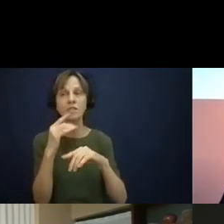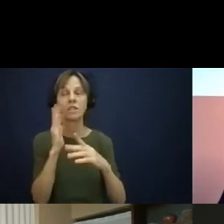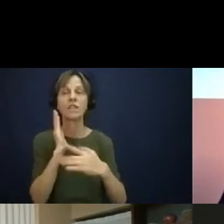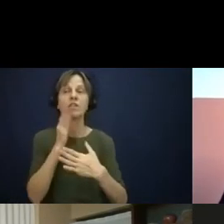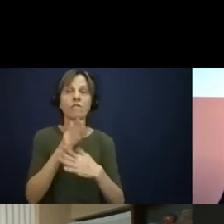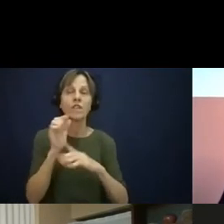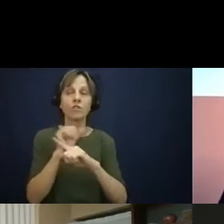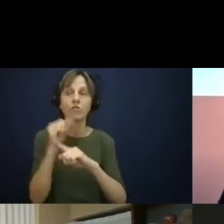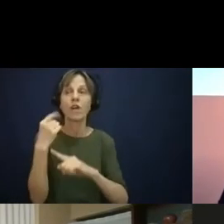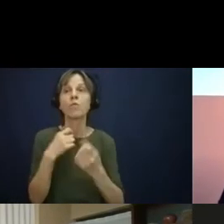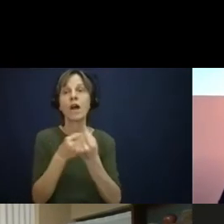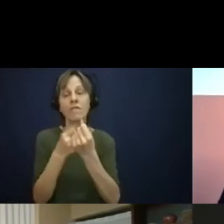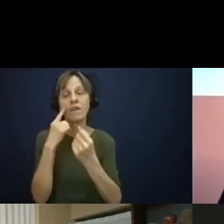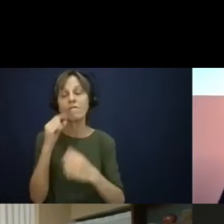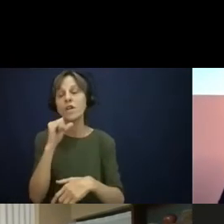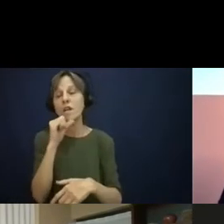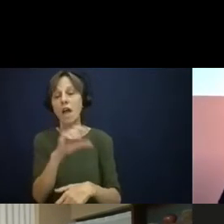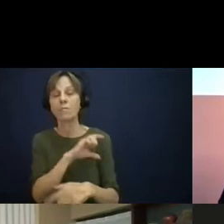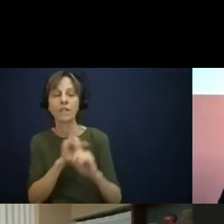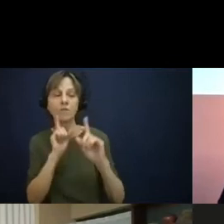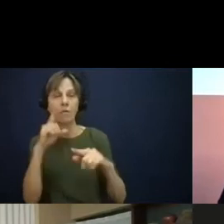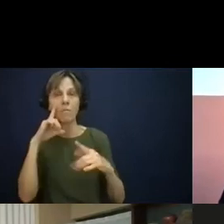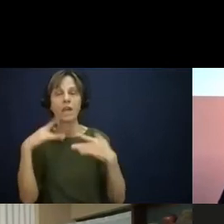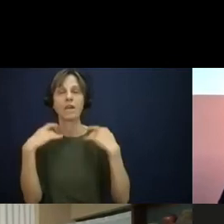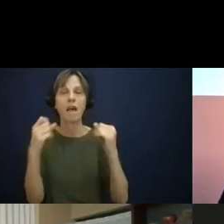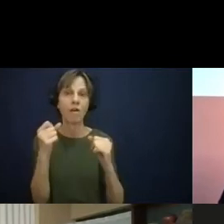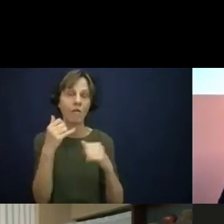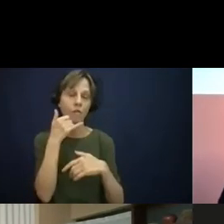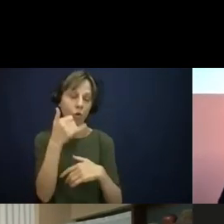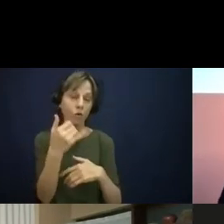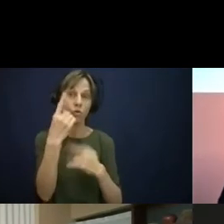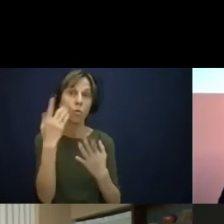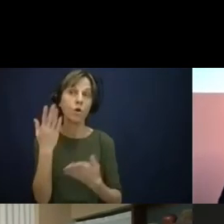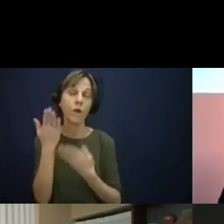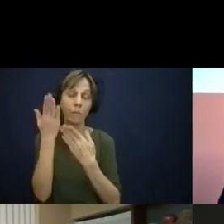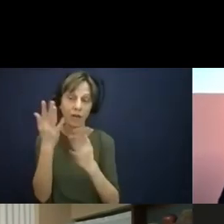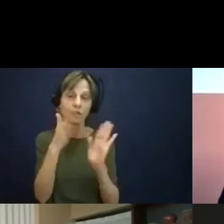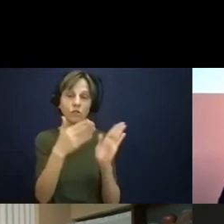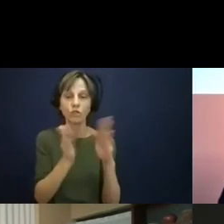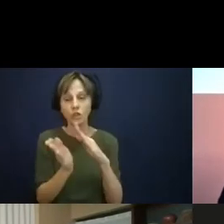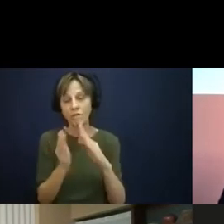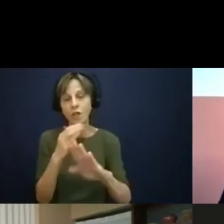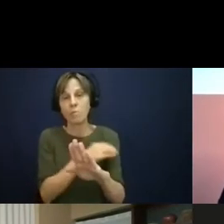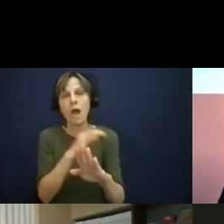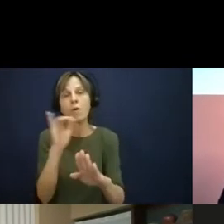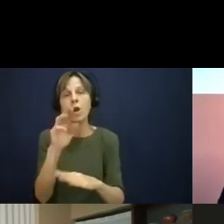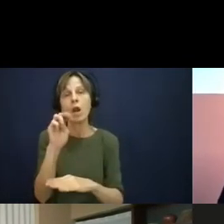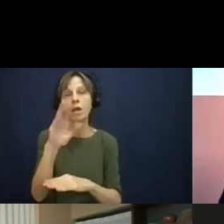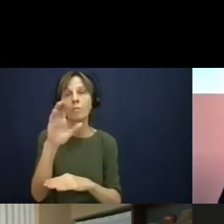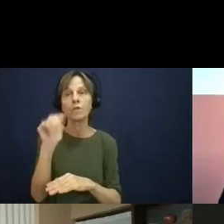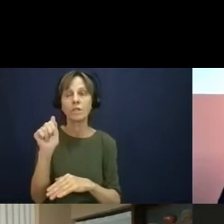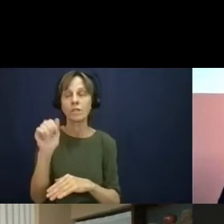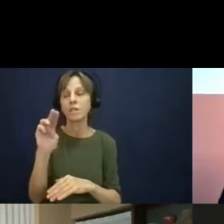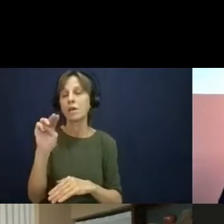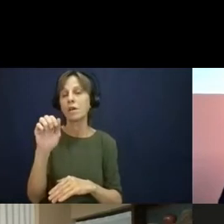non-police response to mental health calls. And one of the recommendations that they made was about shifting power, as Marcella had mentioned.